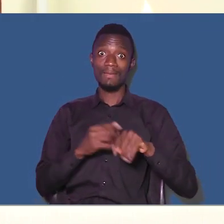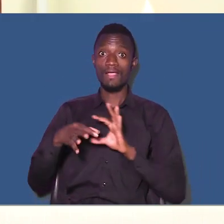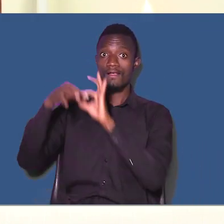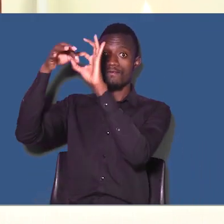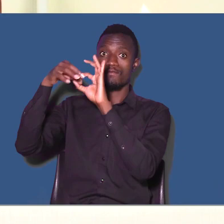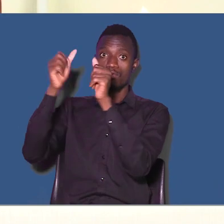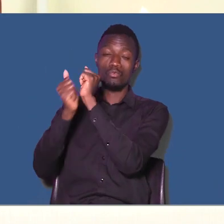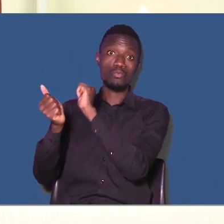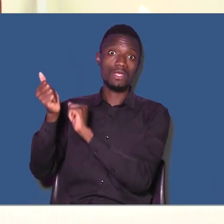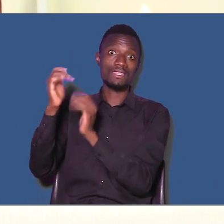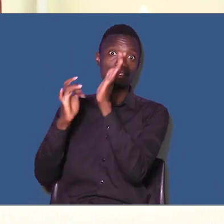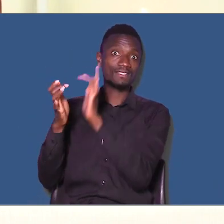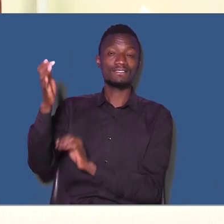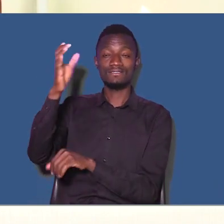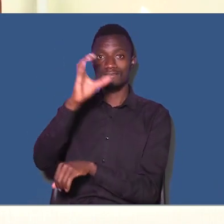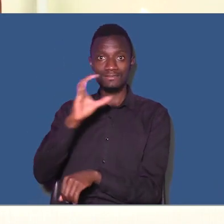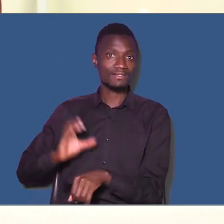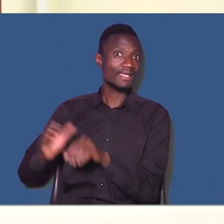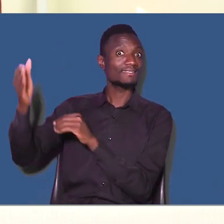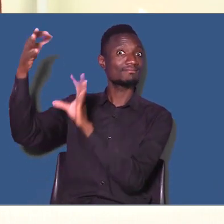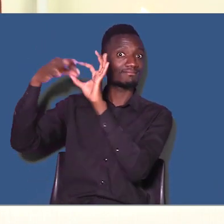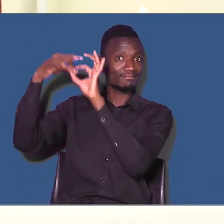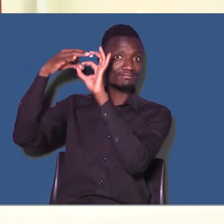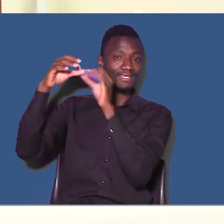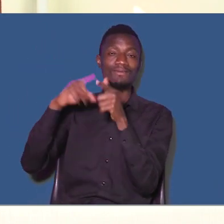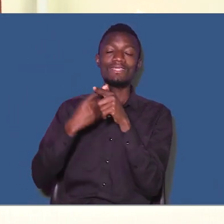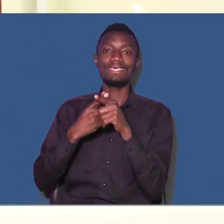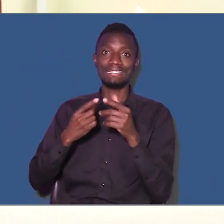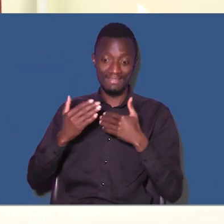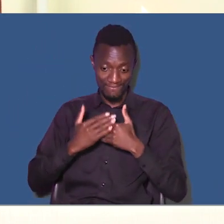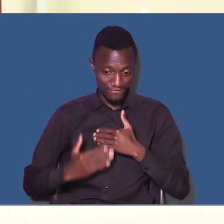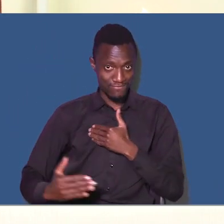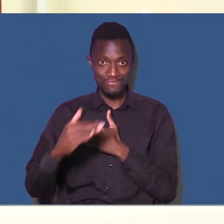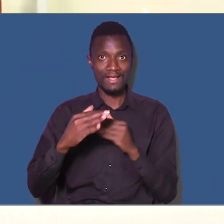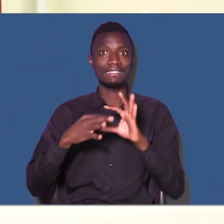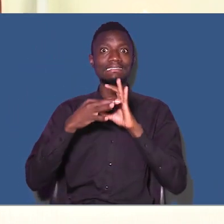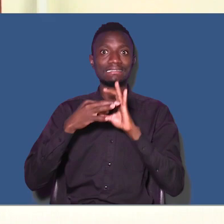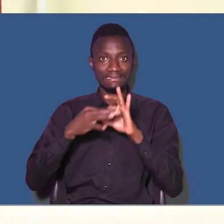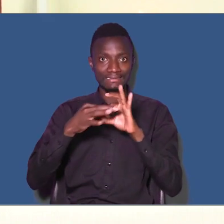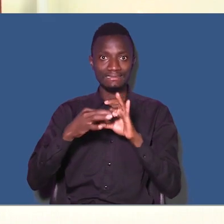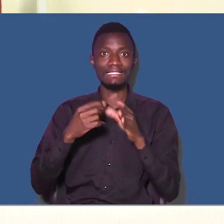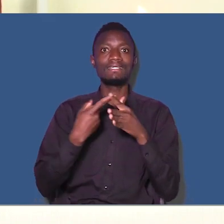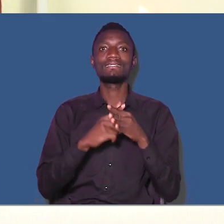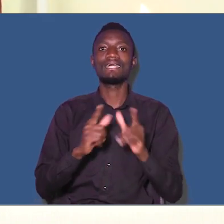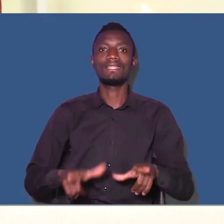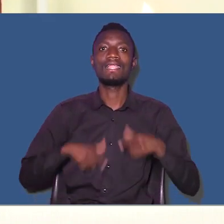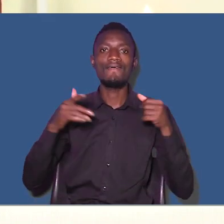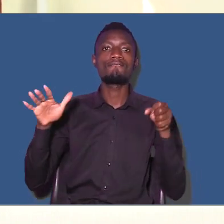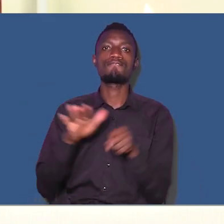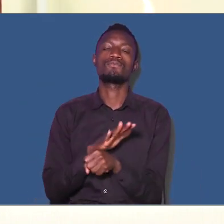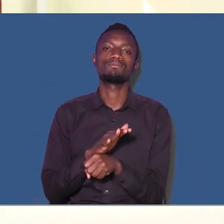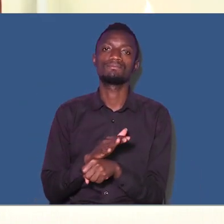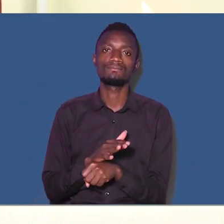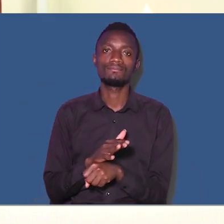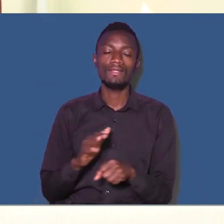abundant life to eternity begins now. Life in Christ is lived on a